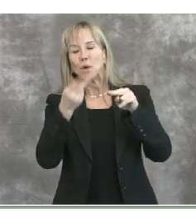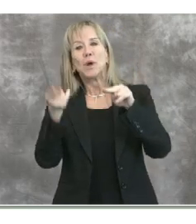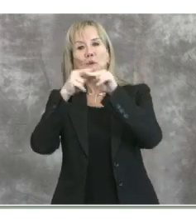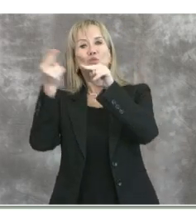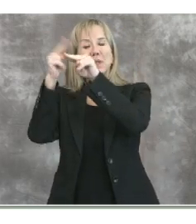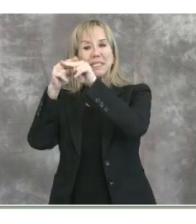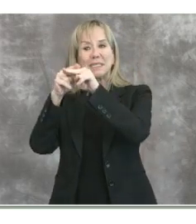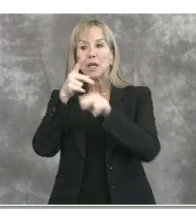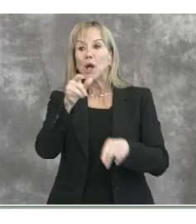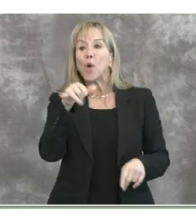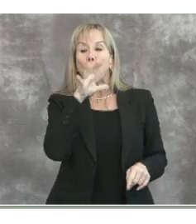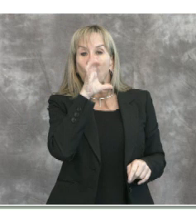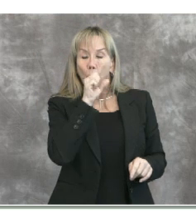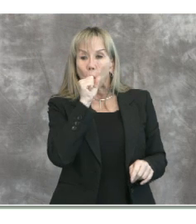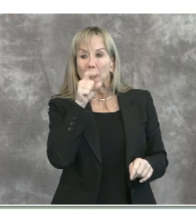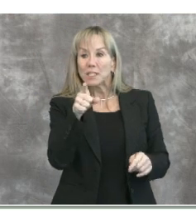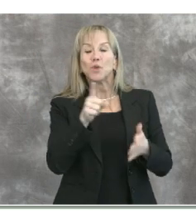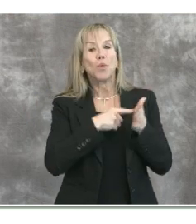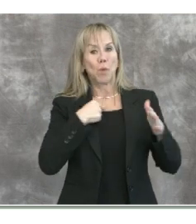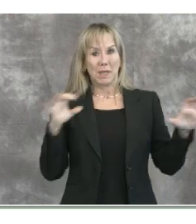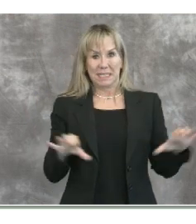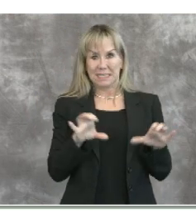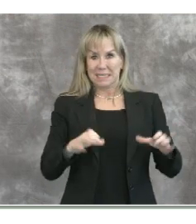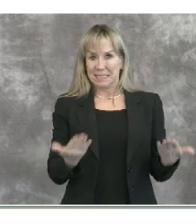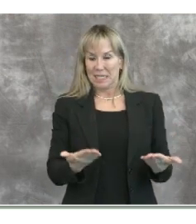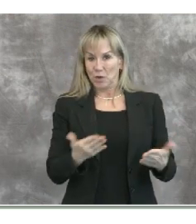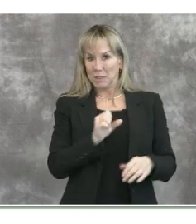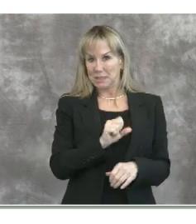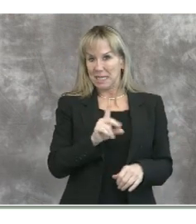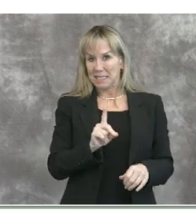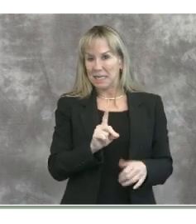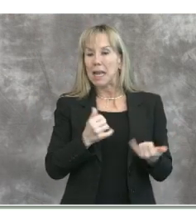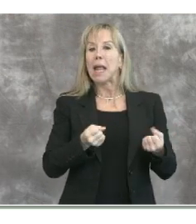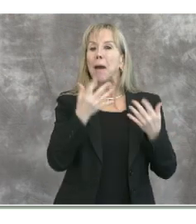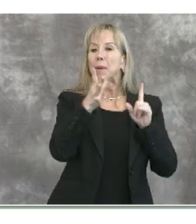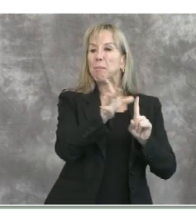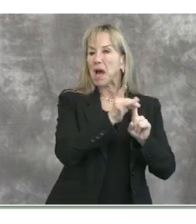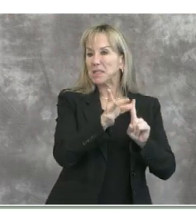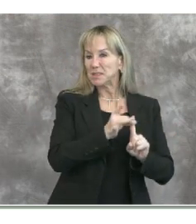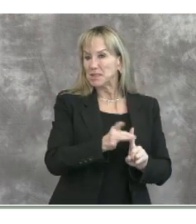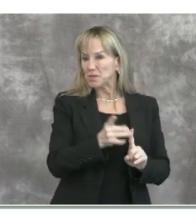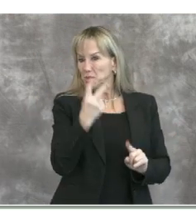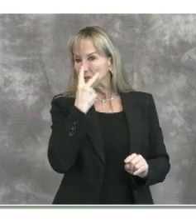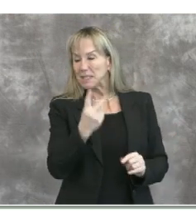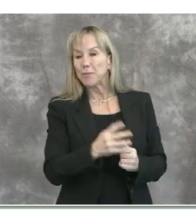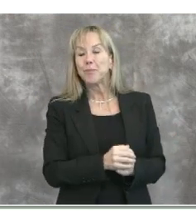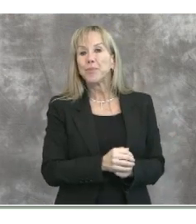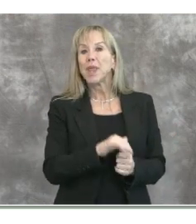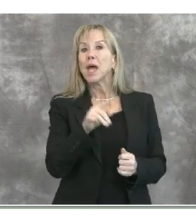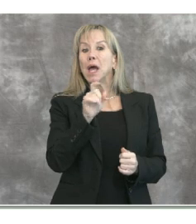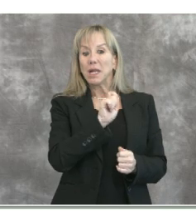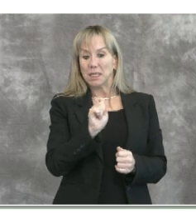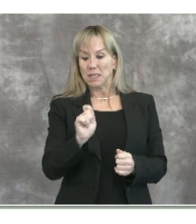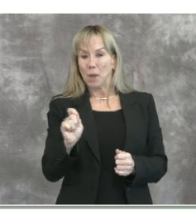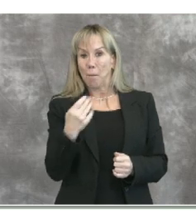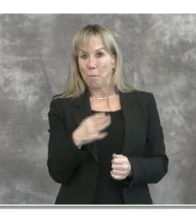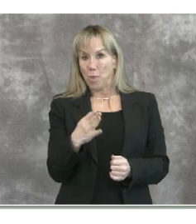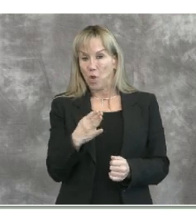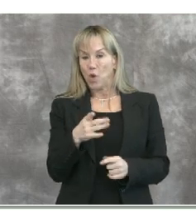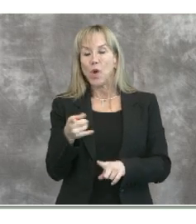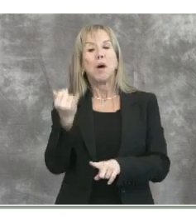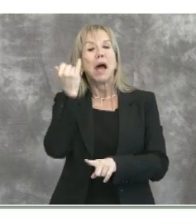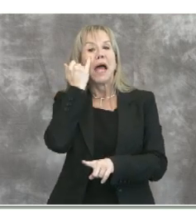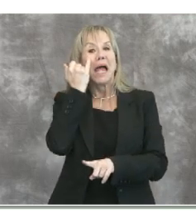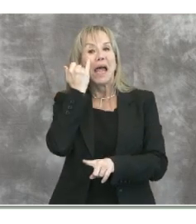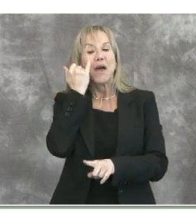orange graphs here represent the actions that we took and our positive cases that you can see right there. The dotted blue line represents what would happen